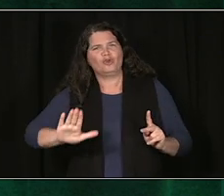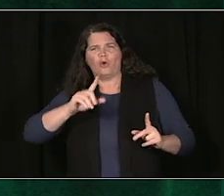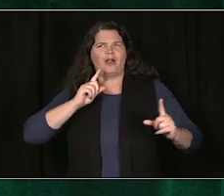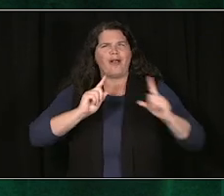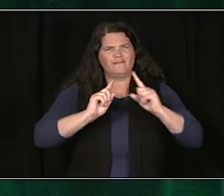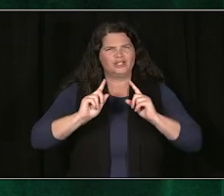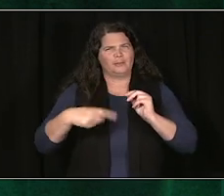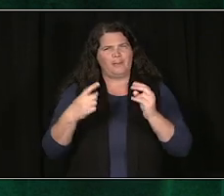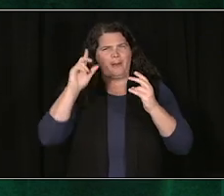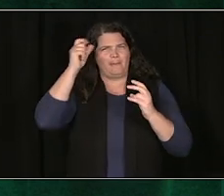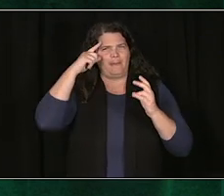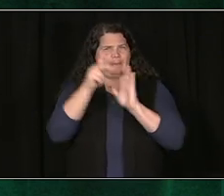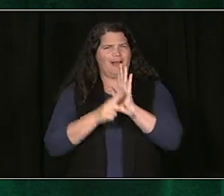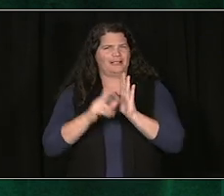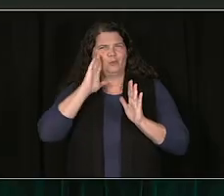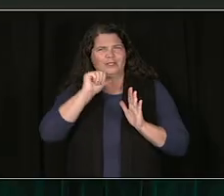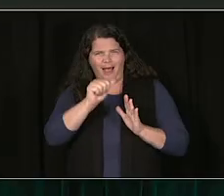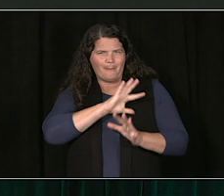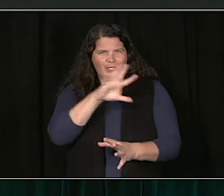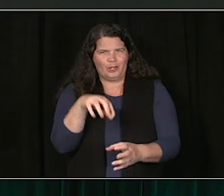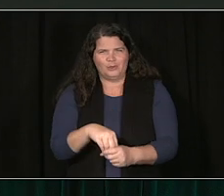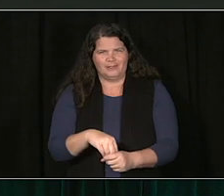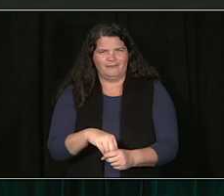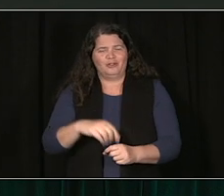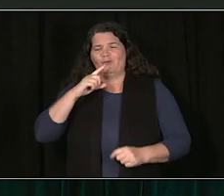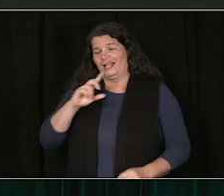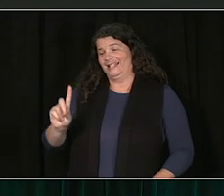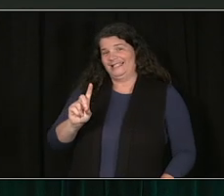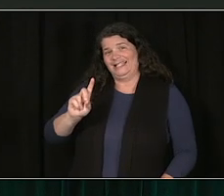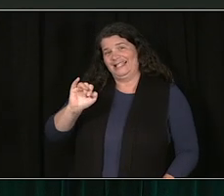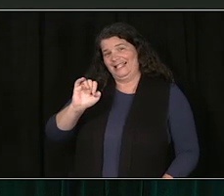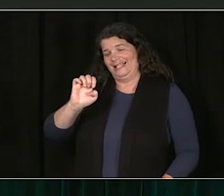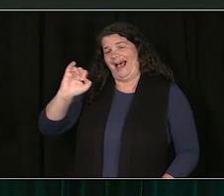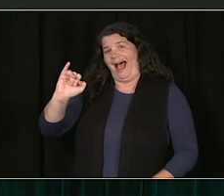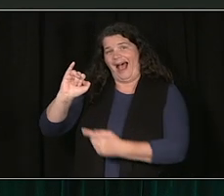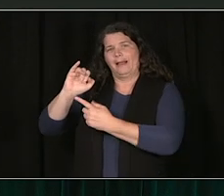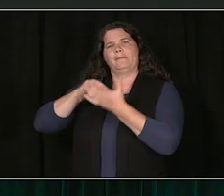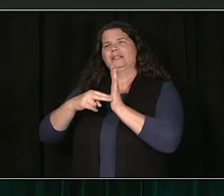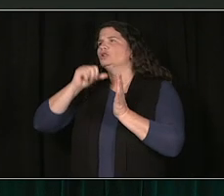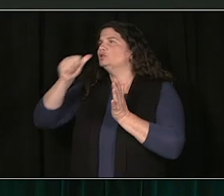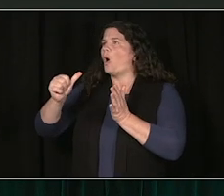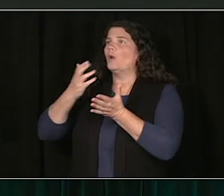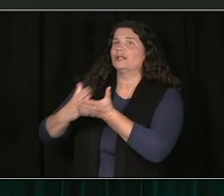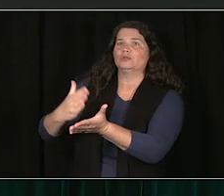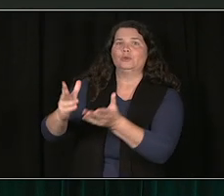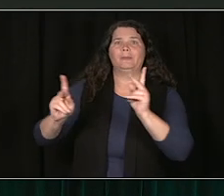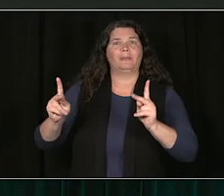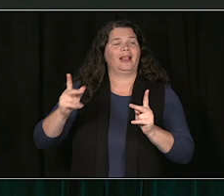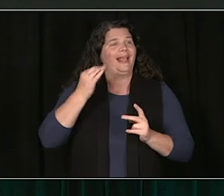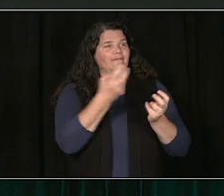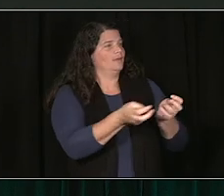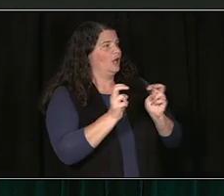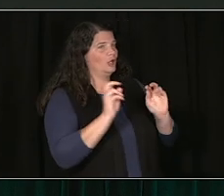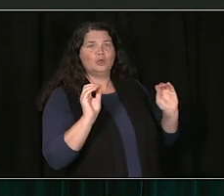everyone. And so DEI is really about making sure that you don't exclude people who you don't think of because they're not in the room.